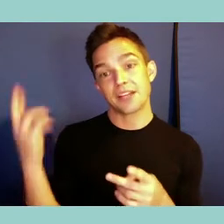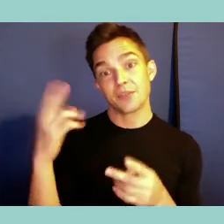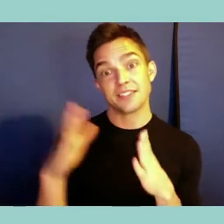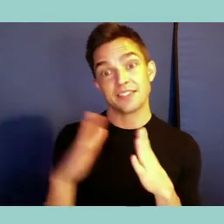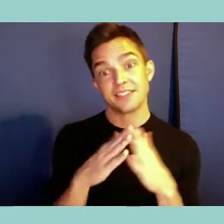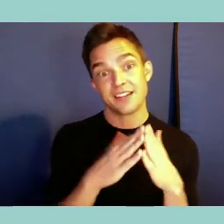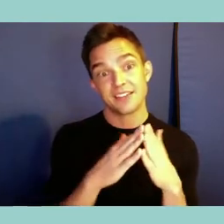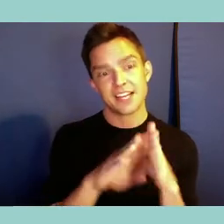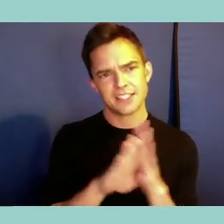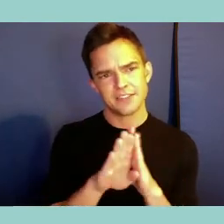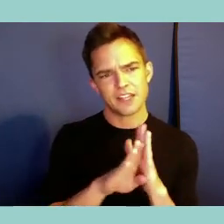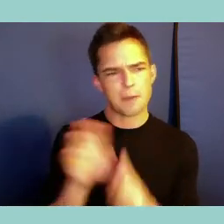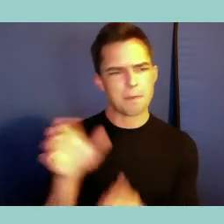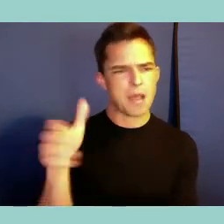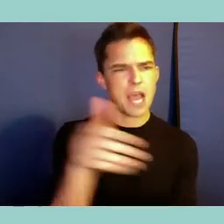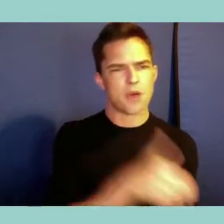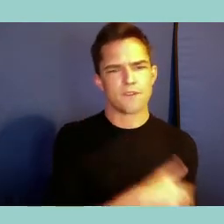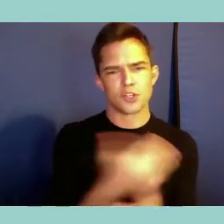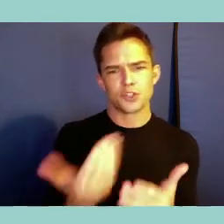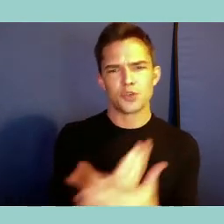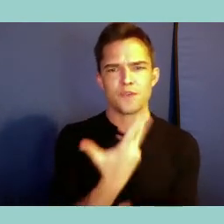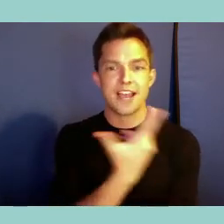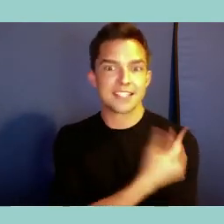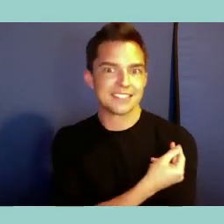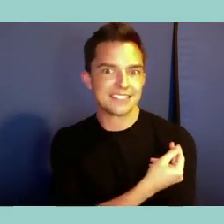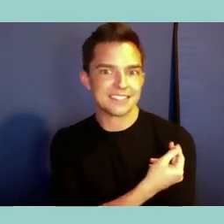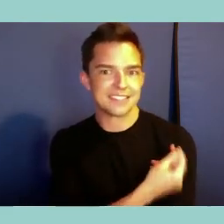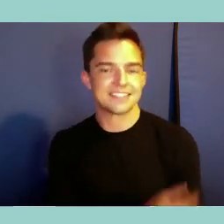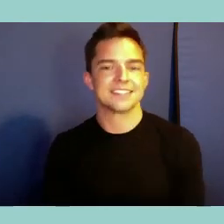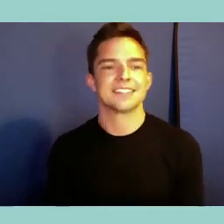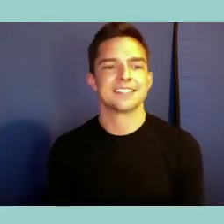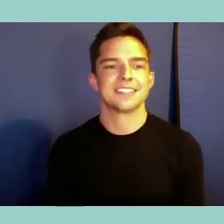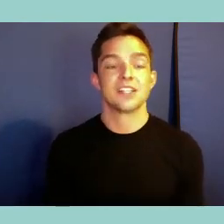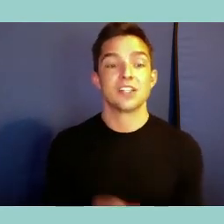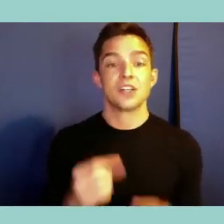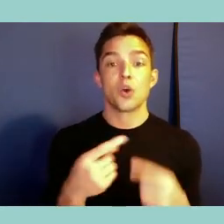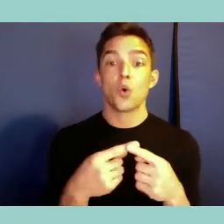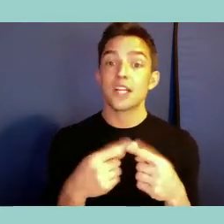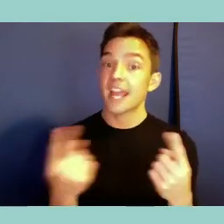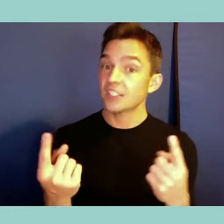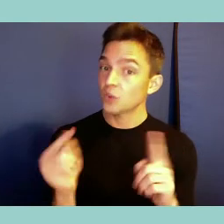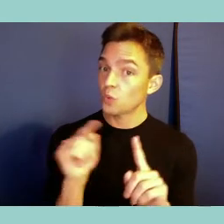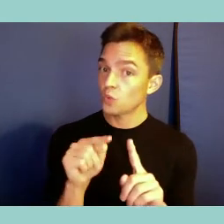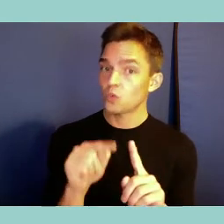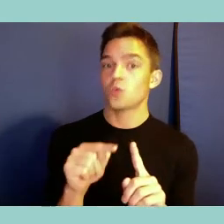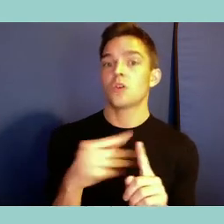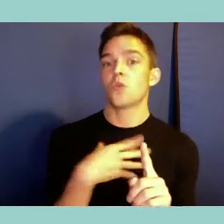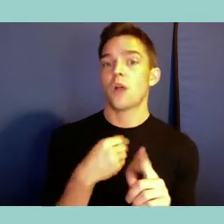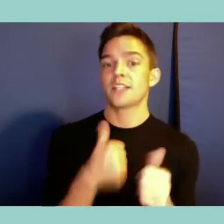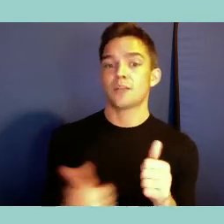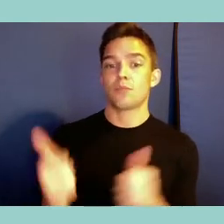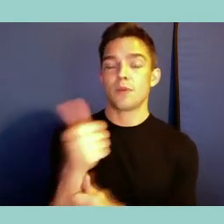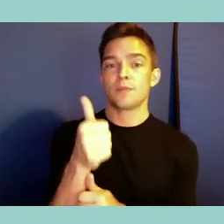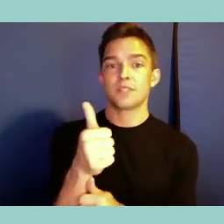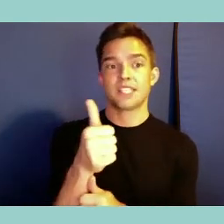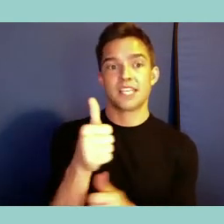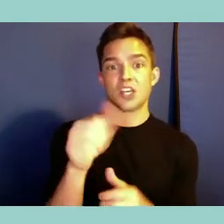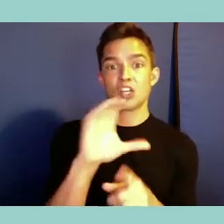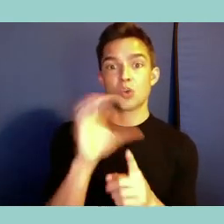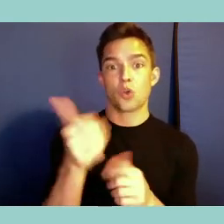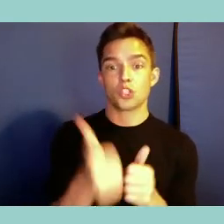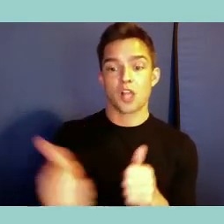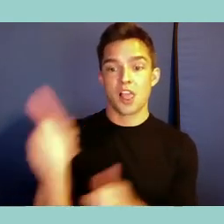had developed a powerful new vaccine or an antidote to white supremacy culture. Is